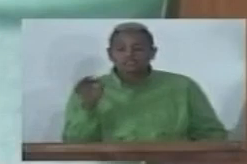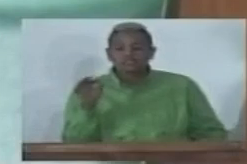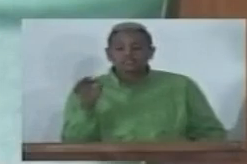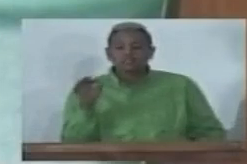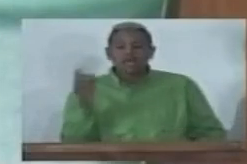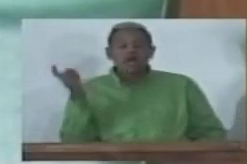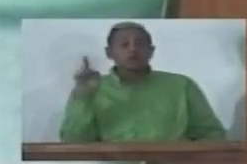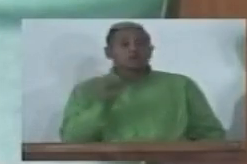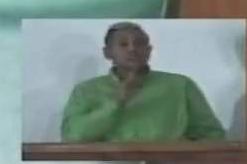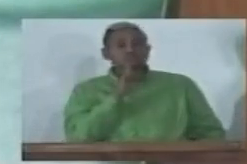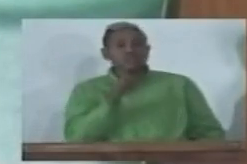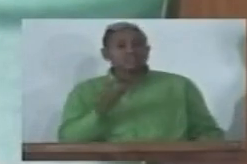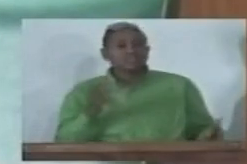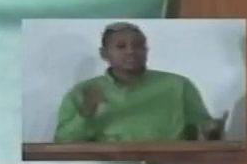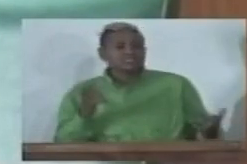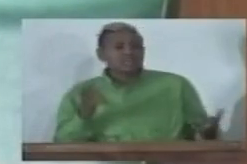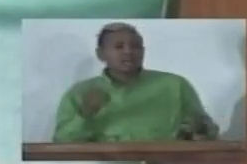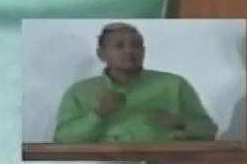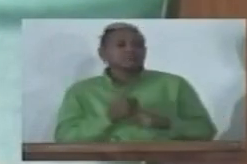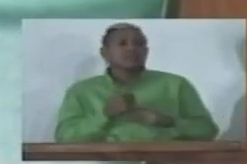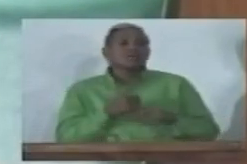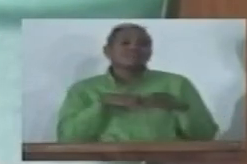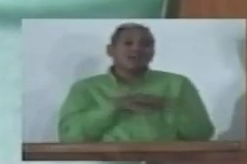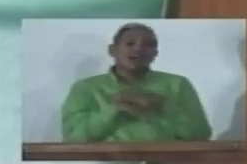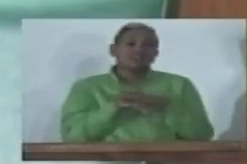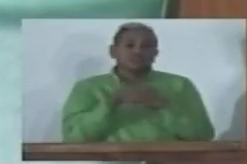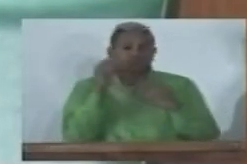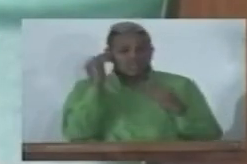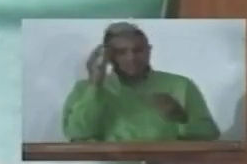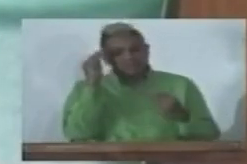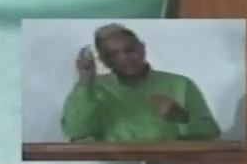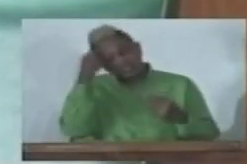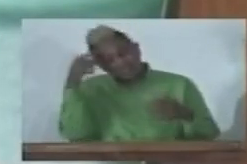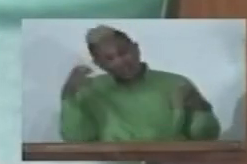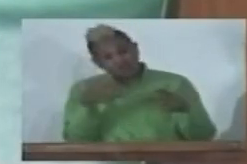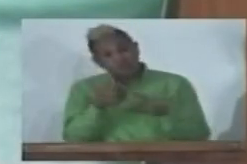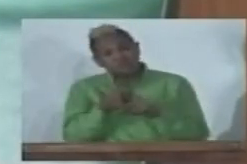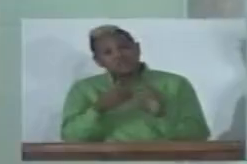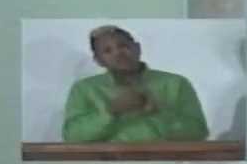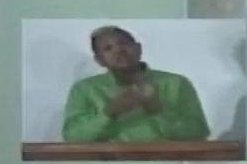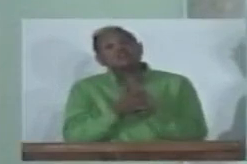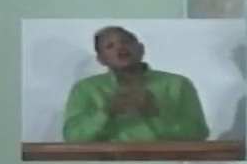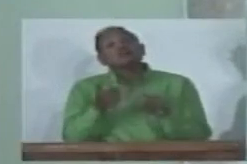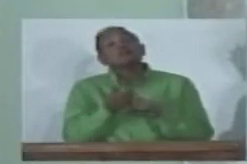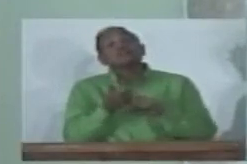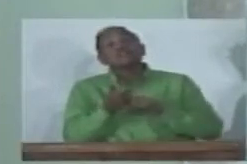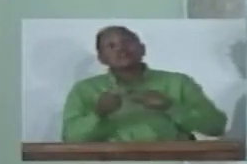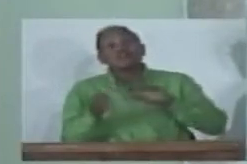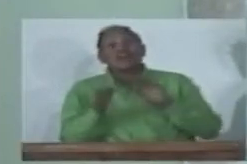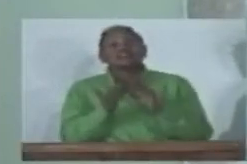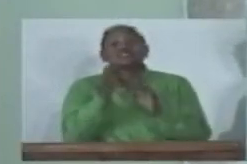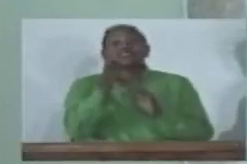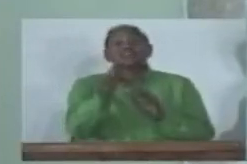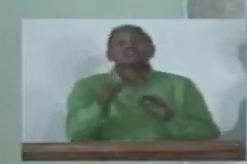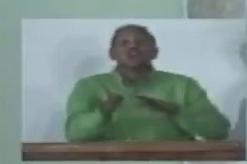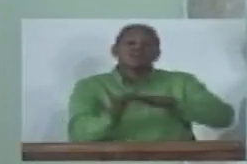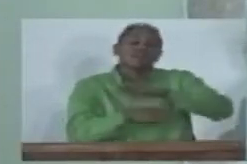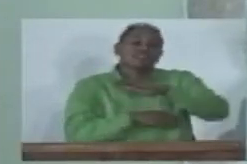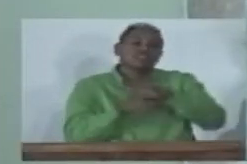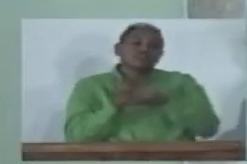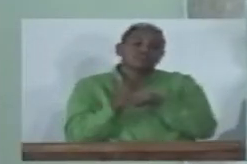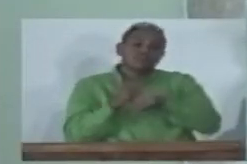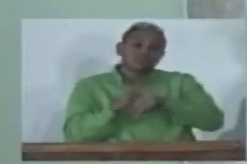is desirable that the Access to Information Cabinet Document Extension of Exemption